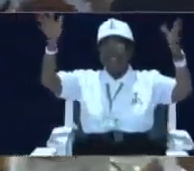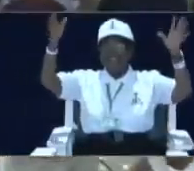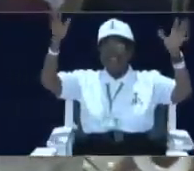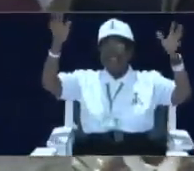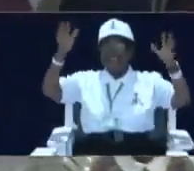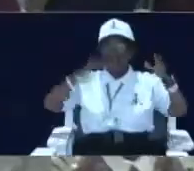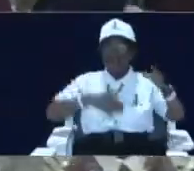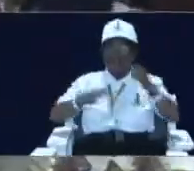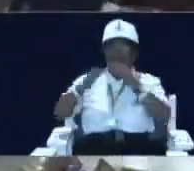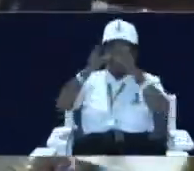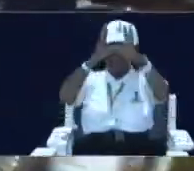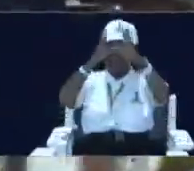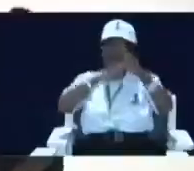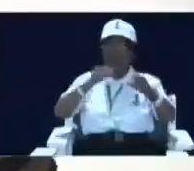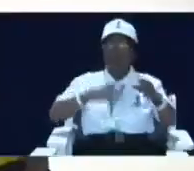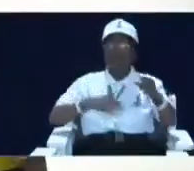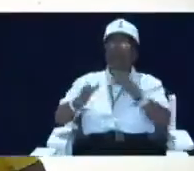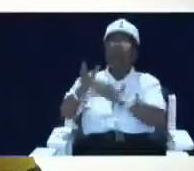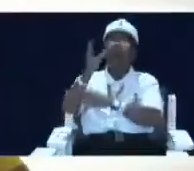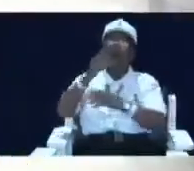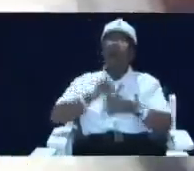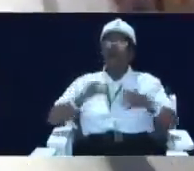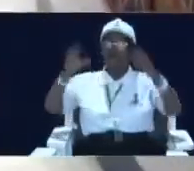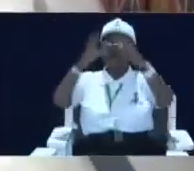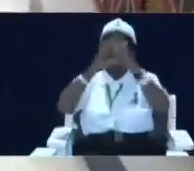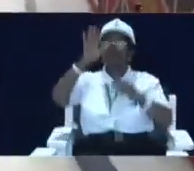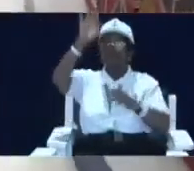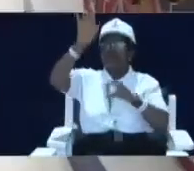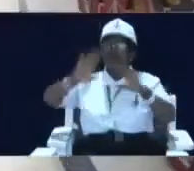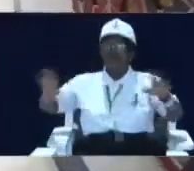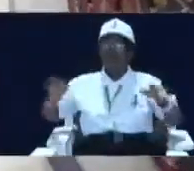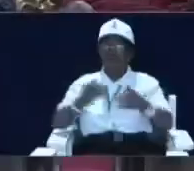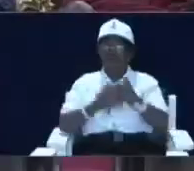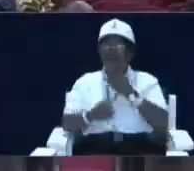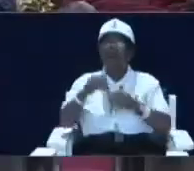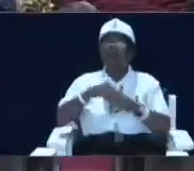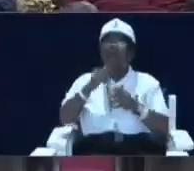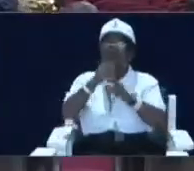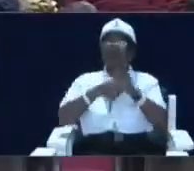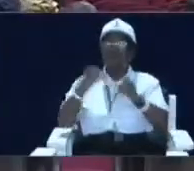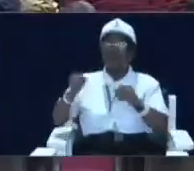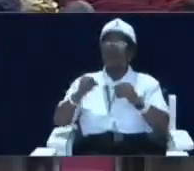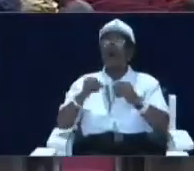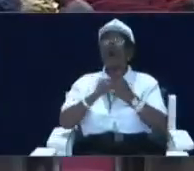My Father and my God, I'm committing your children born in the month of October into your hands.